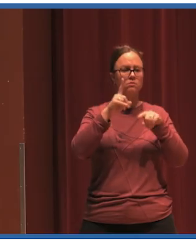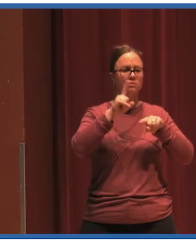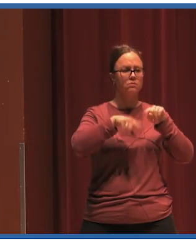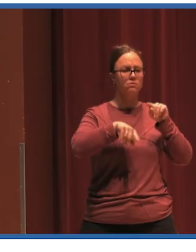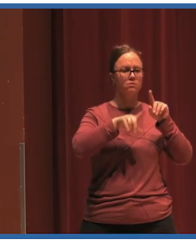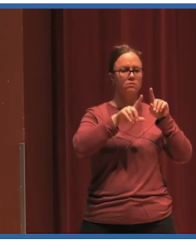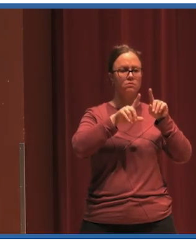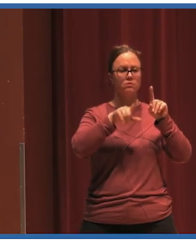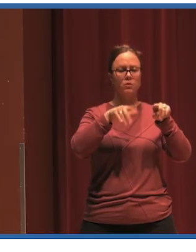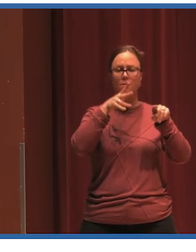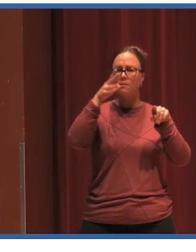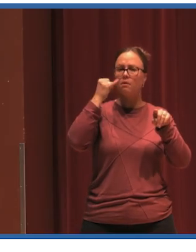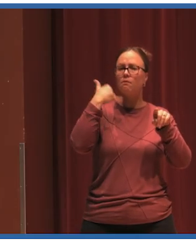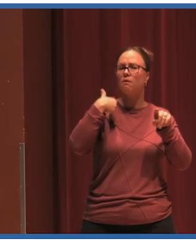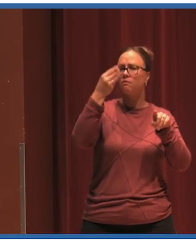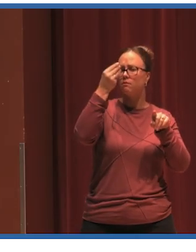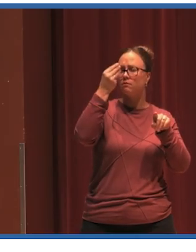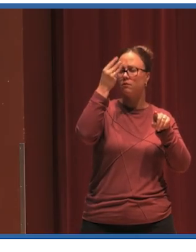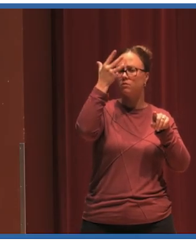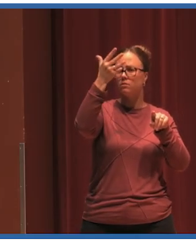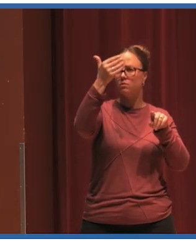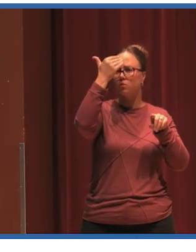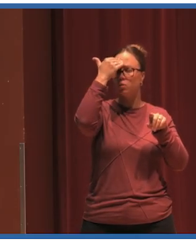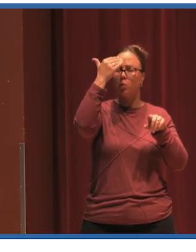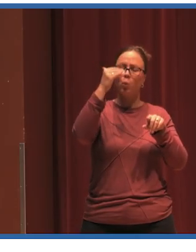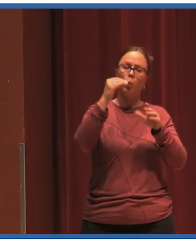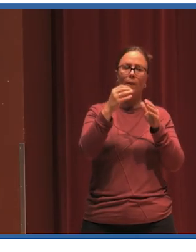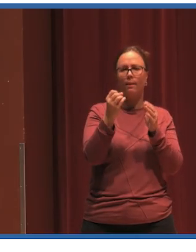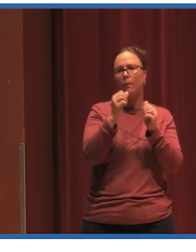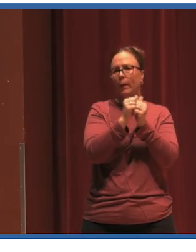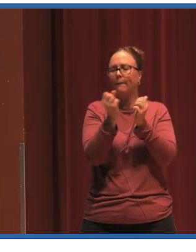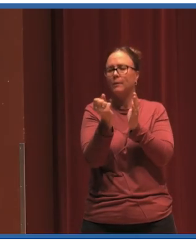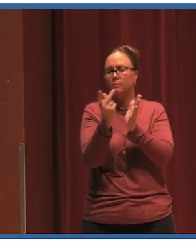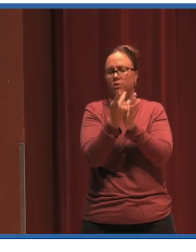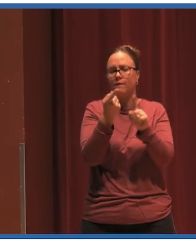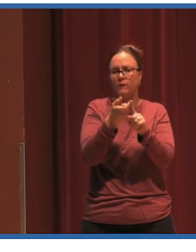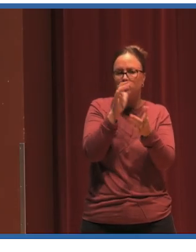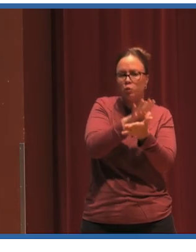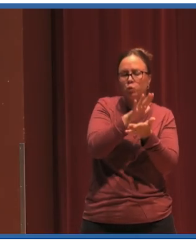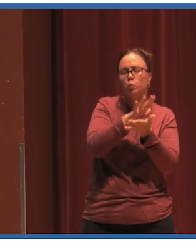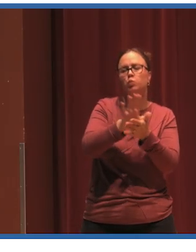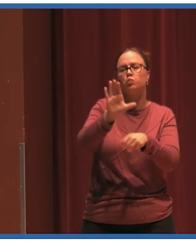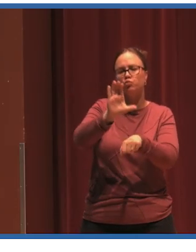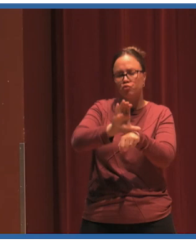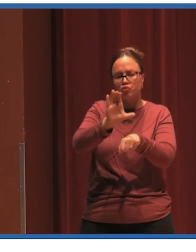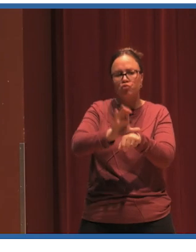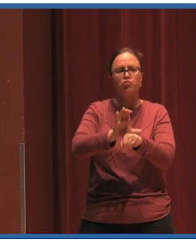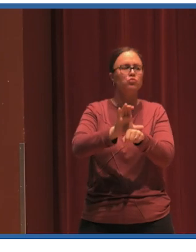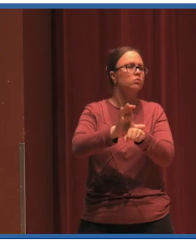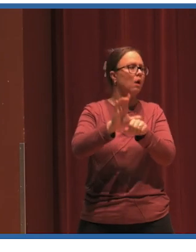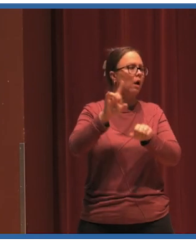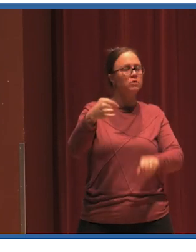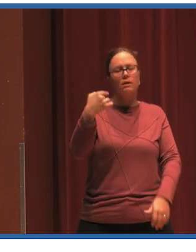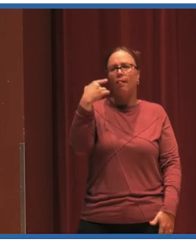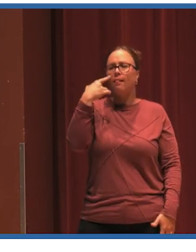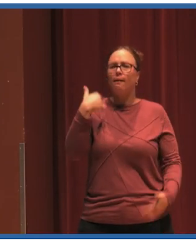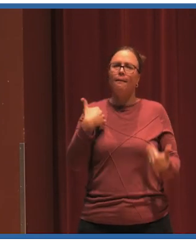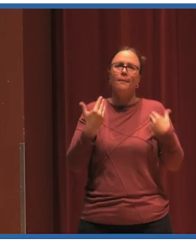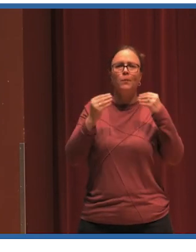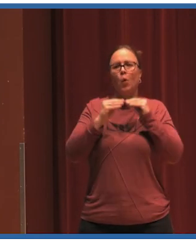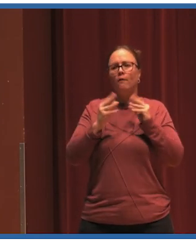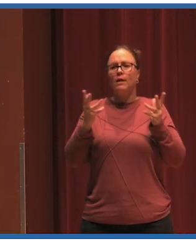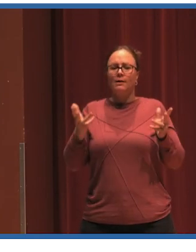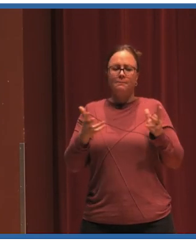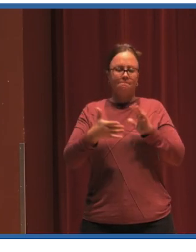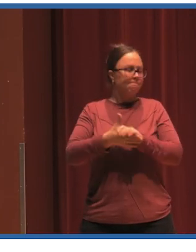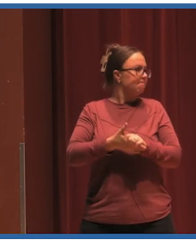health information, you know, with permission from the schools, with permission from churches. I just think I'm more of a, I